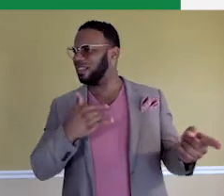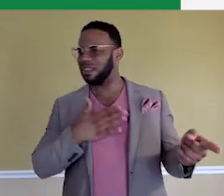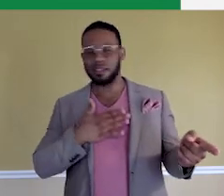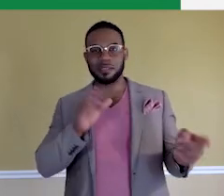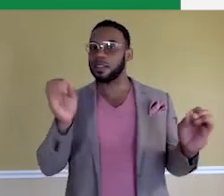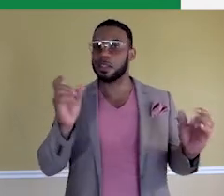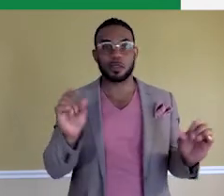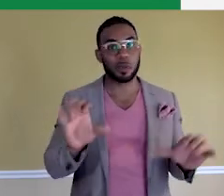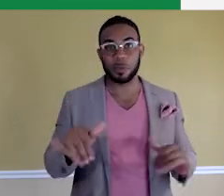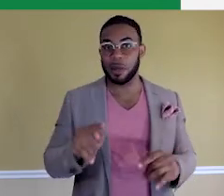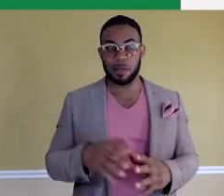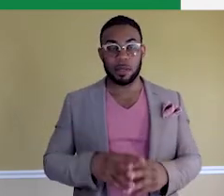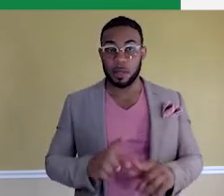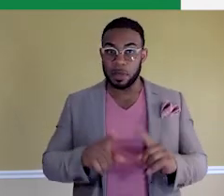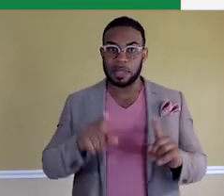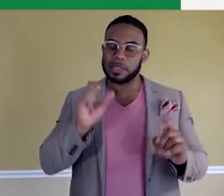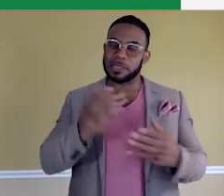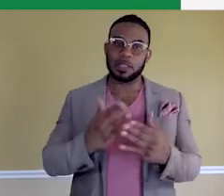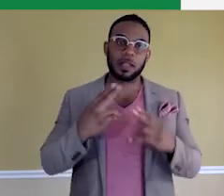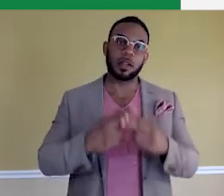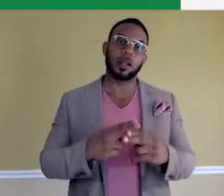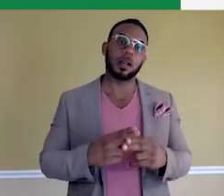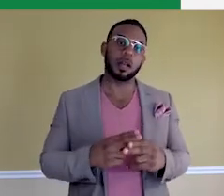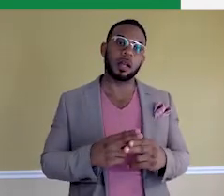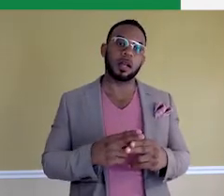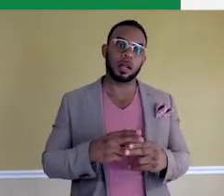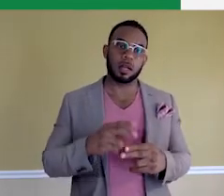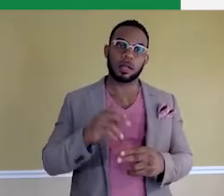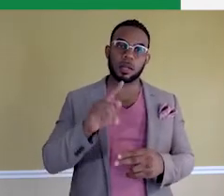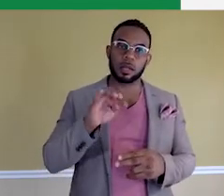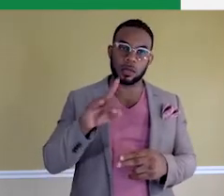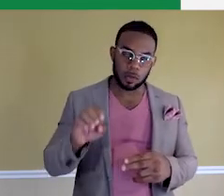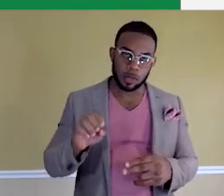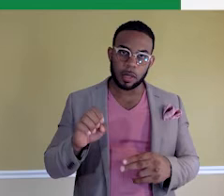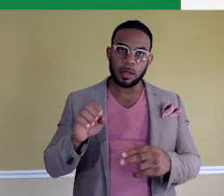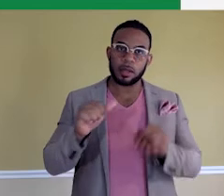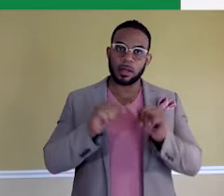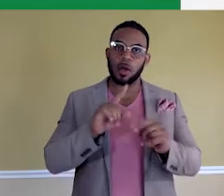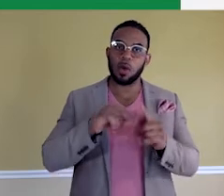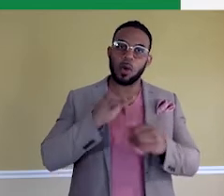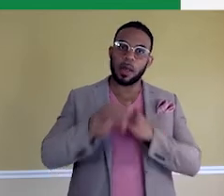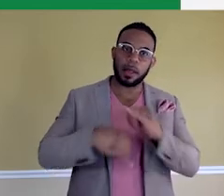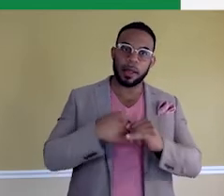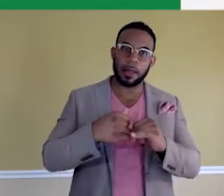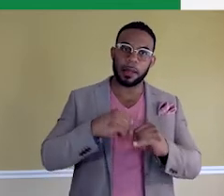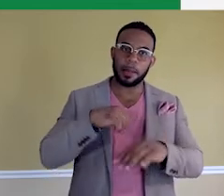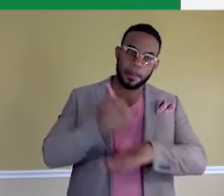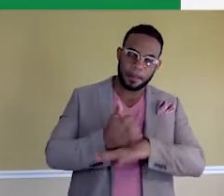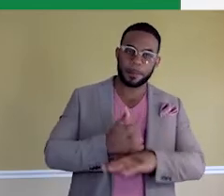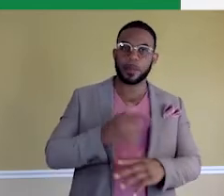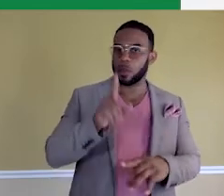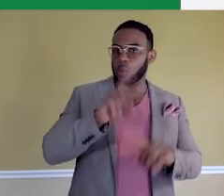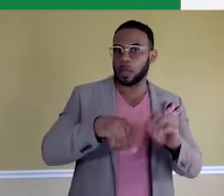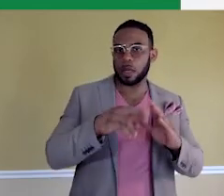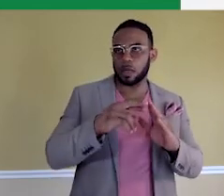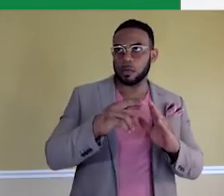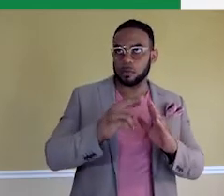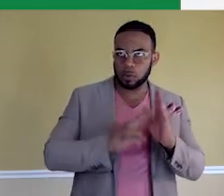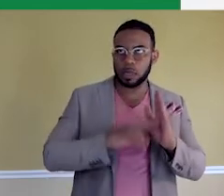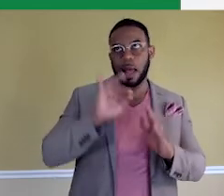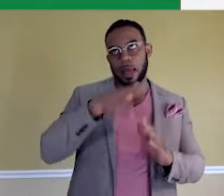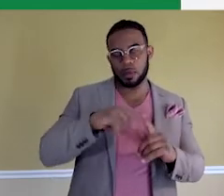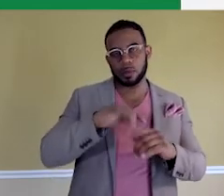nothing you can do about it. But there is such a thing called a triadic patent or an international patent. Of course, you cannot register